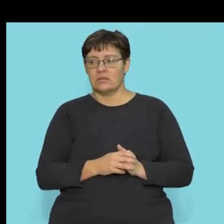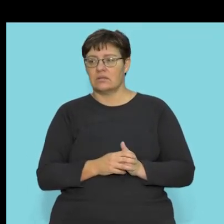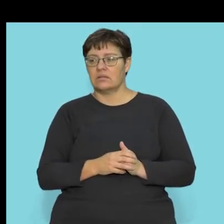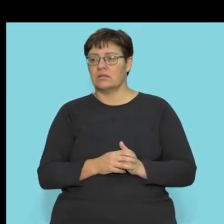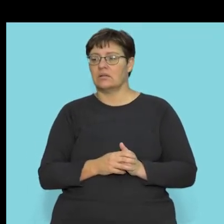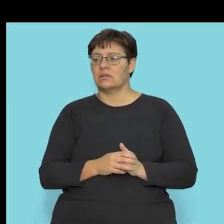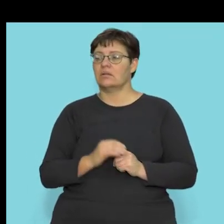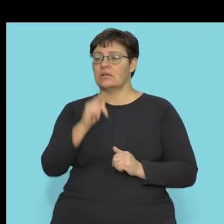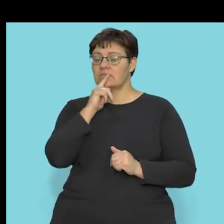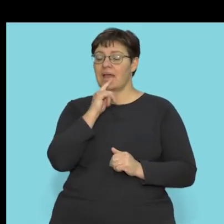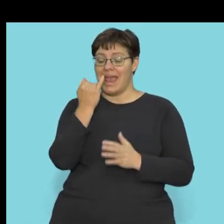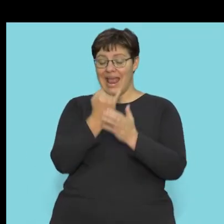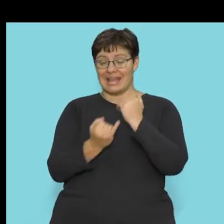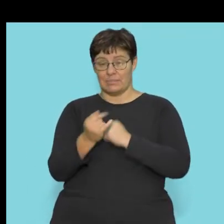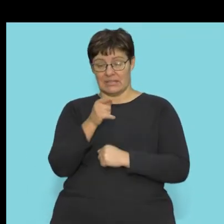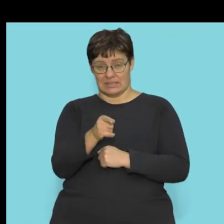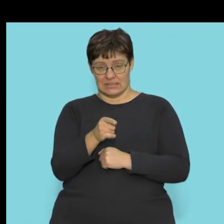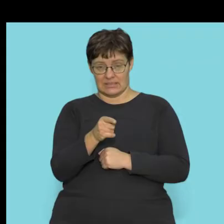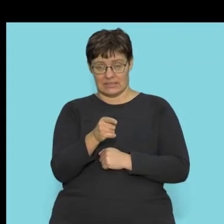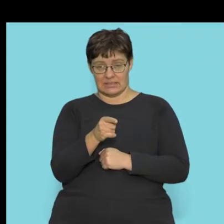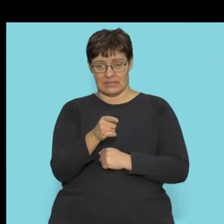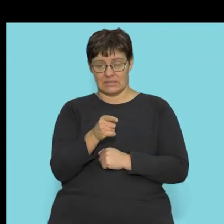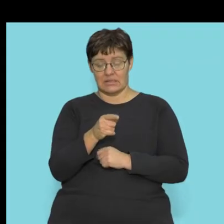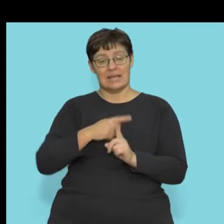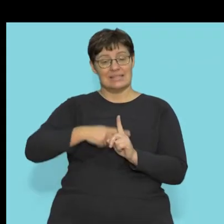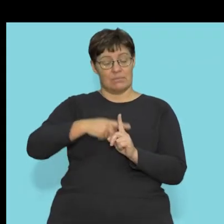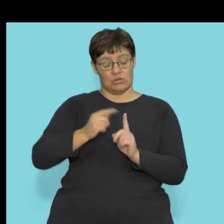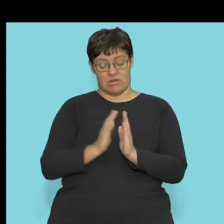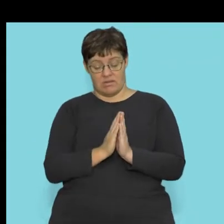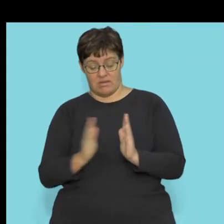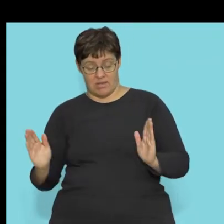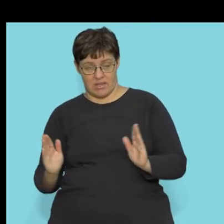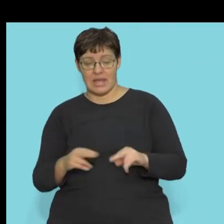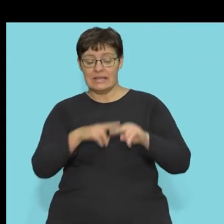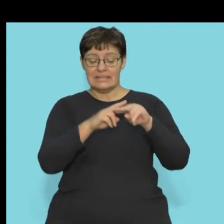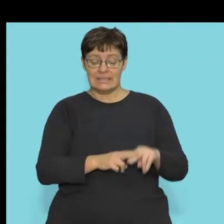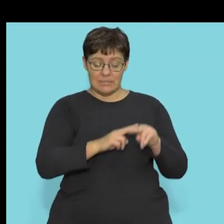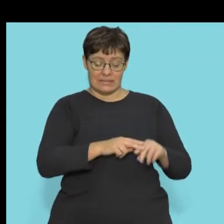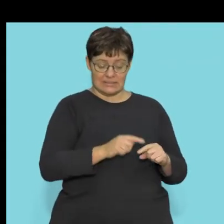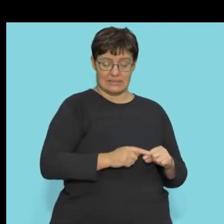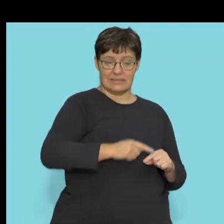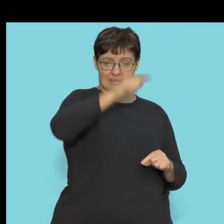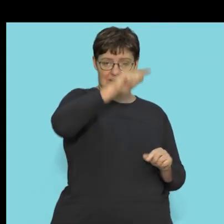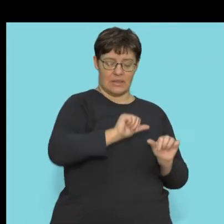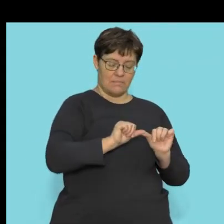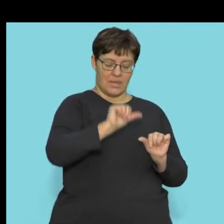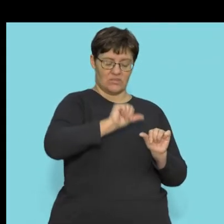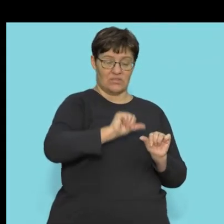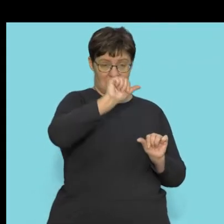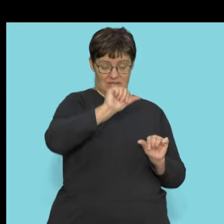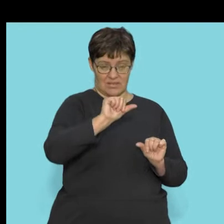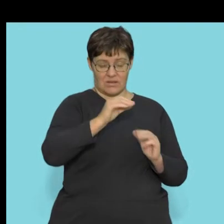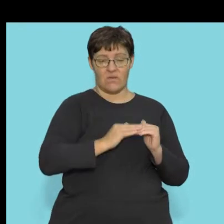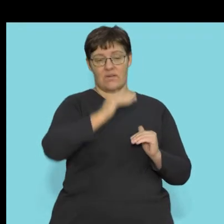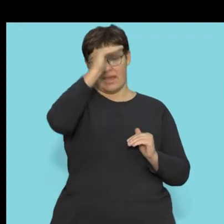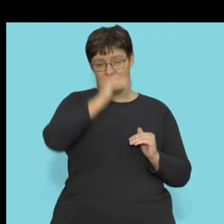we've identified the independent variable, which is the concept of temperature, as well as the dependent variable, which is the measurement